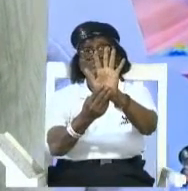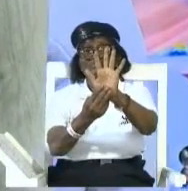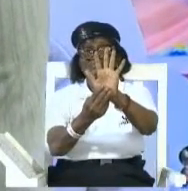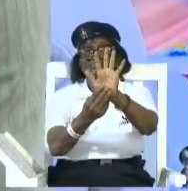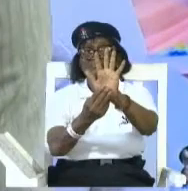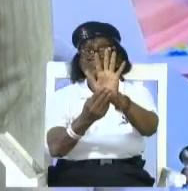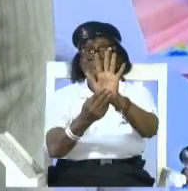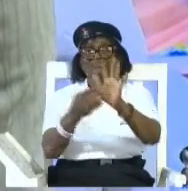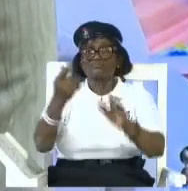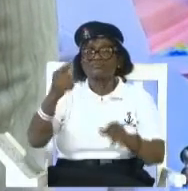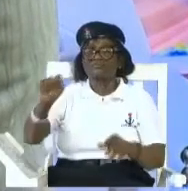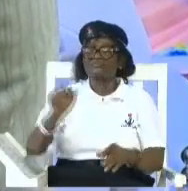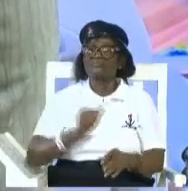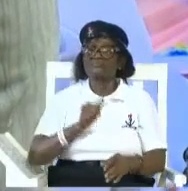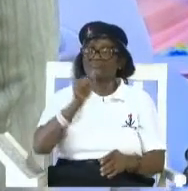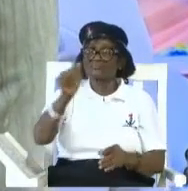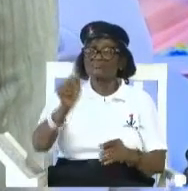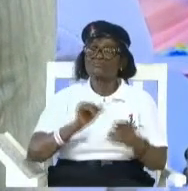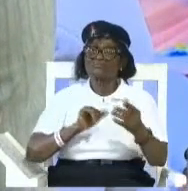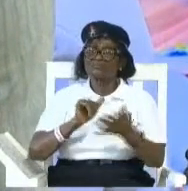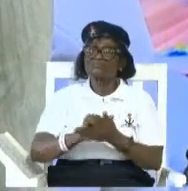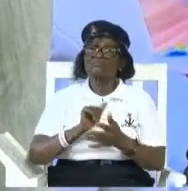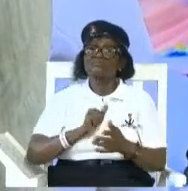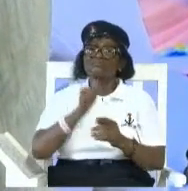the I am that I am,